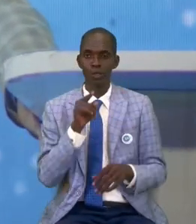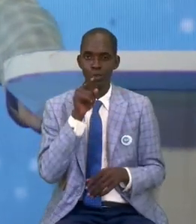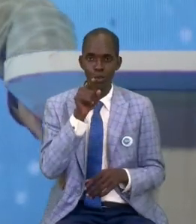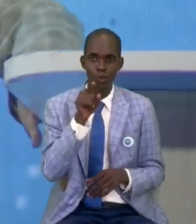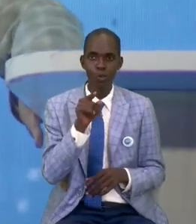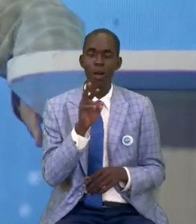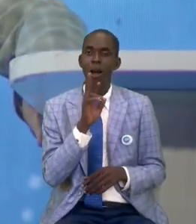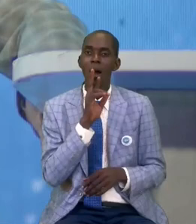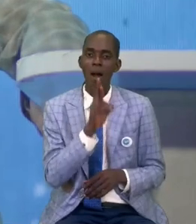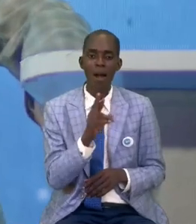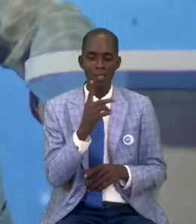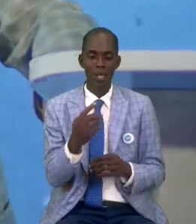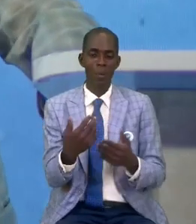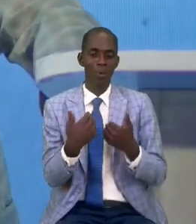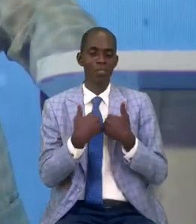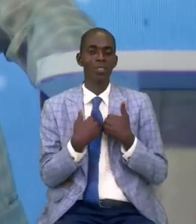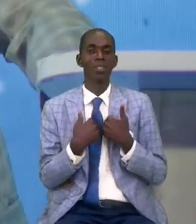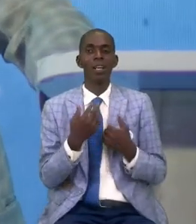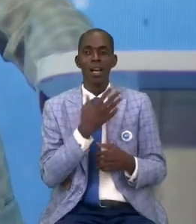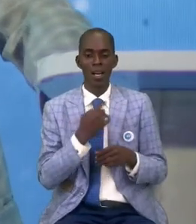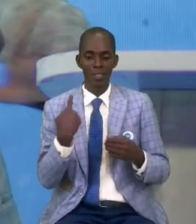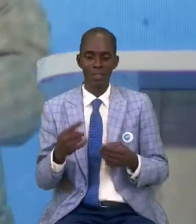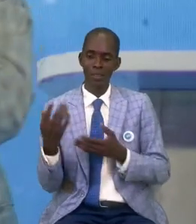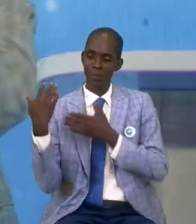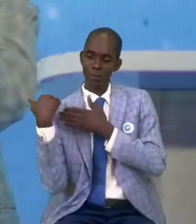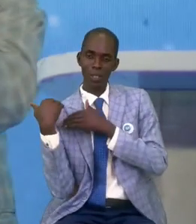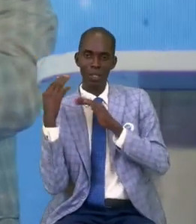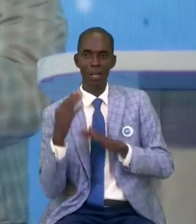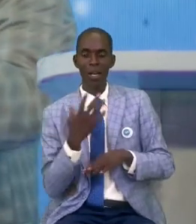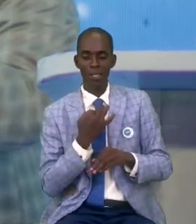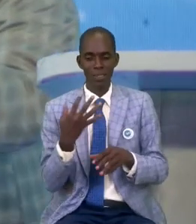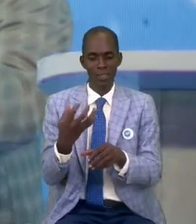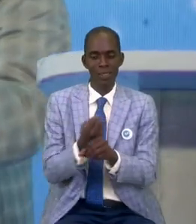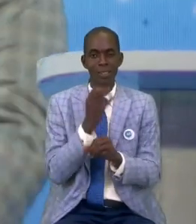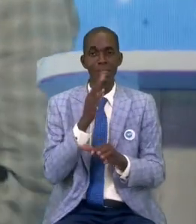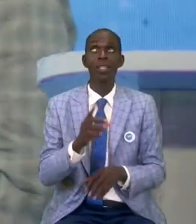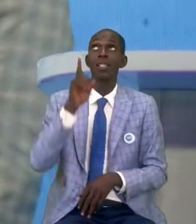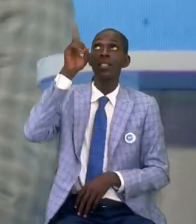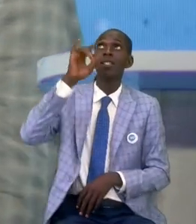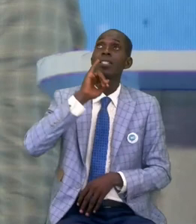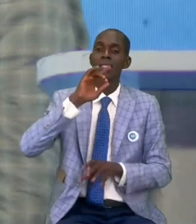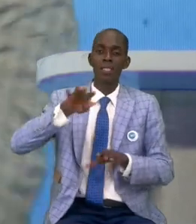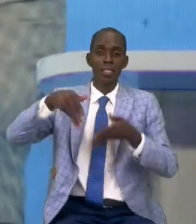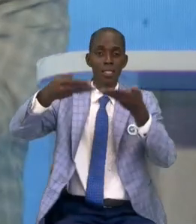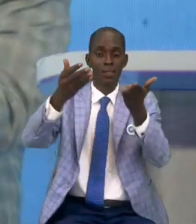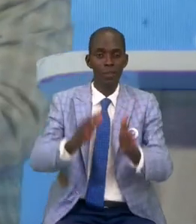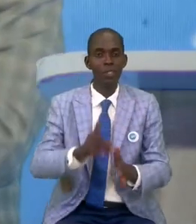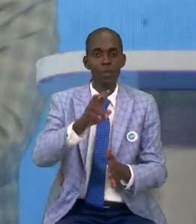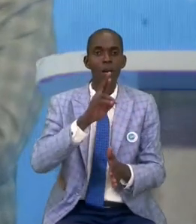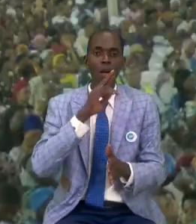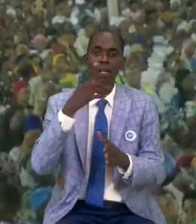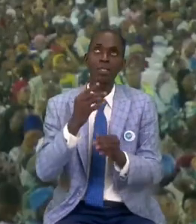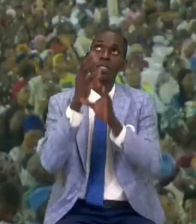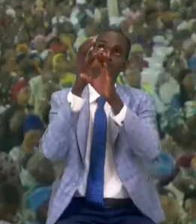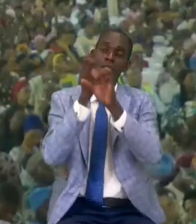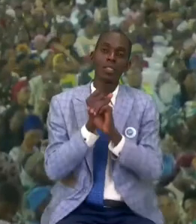taker. He is the giver, you are the taker, and you'll take that wonder away tonight in